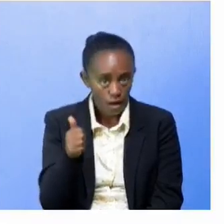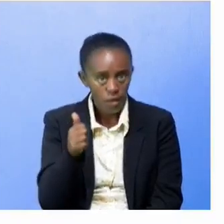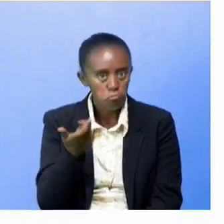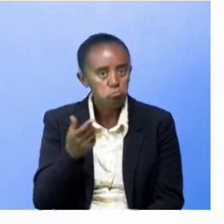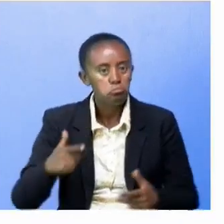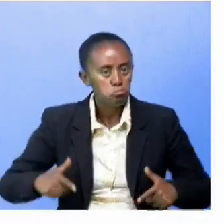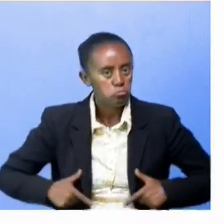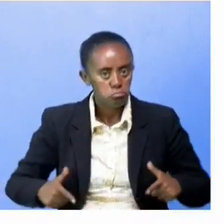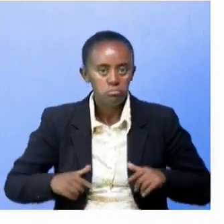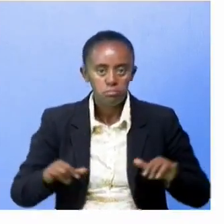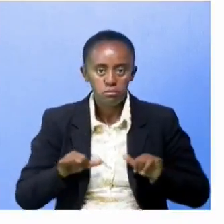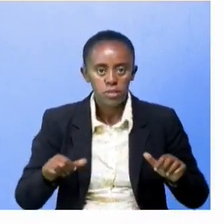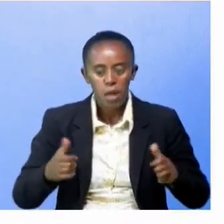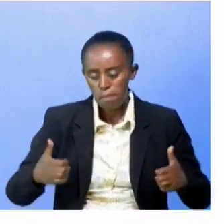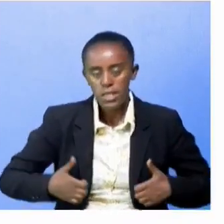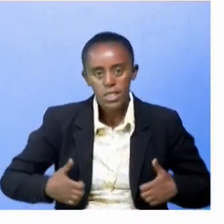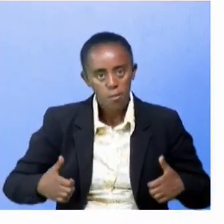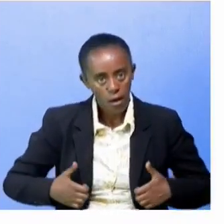and